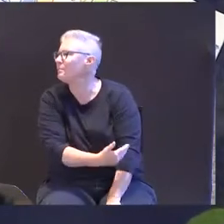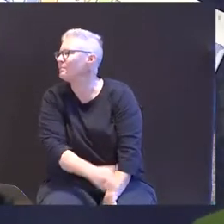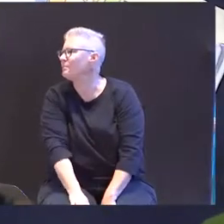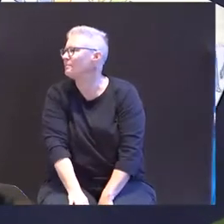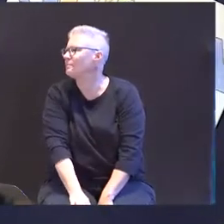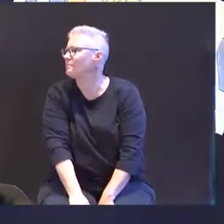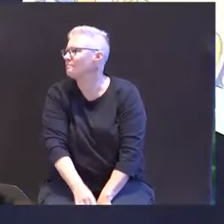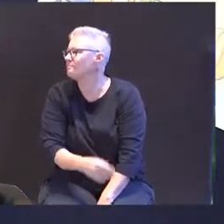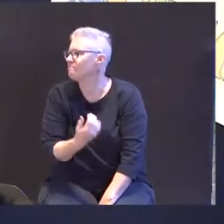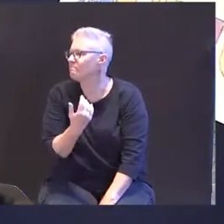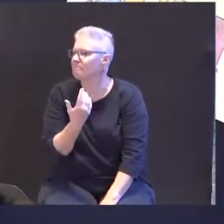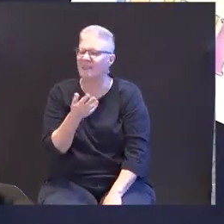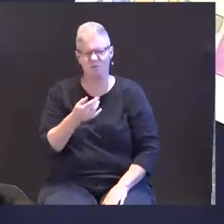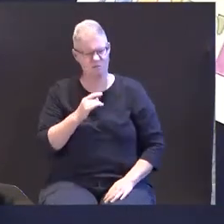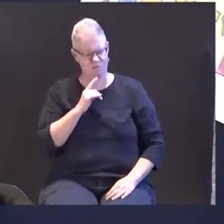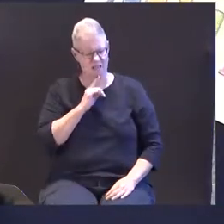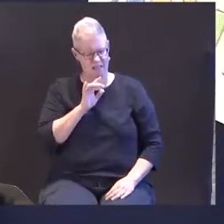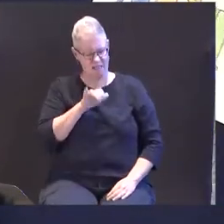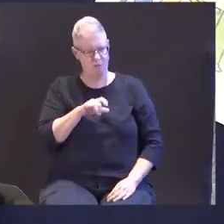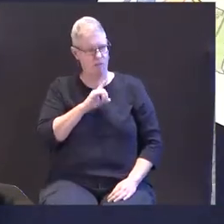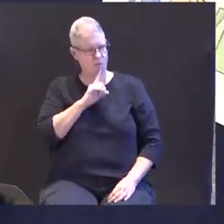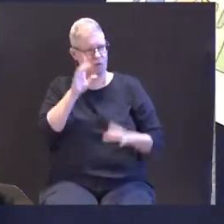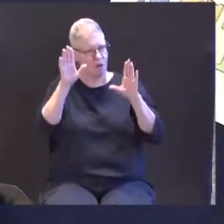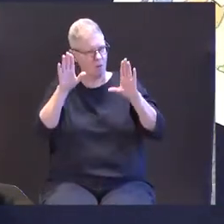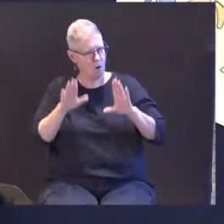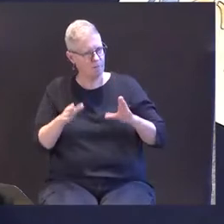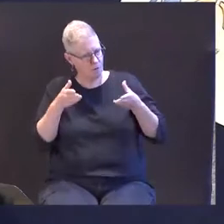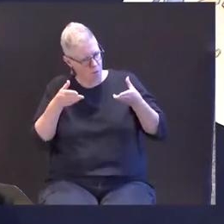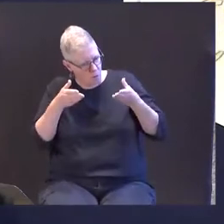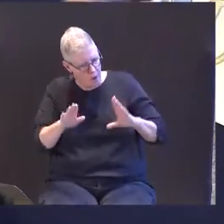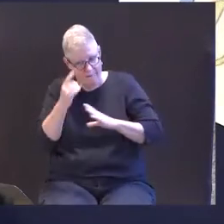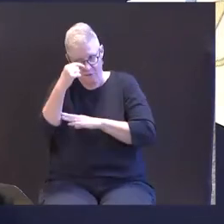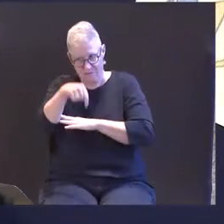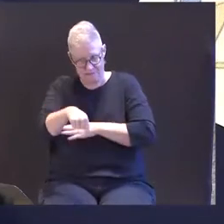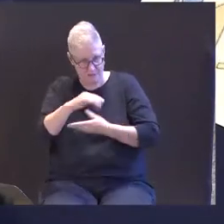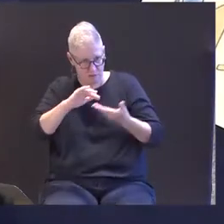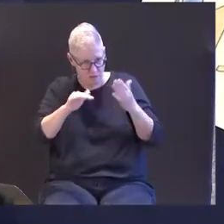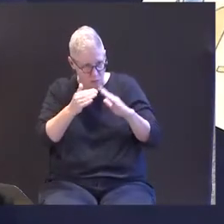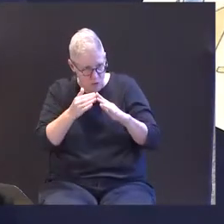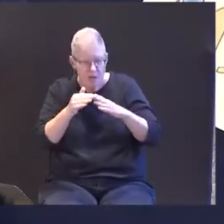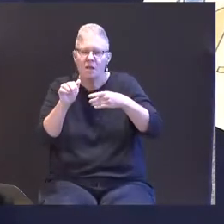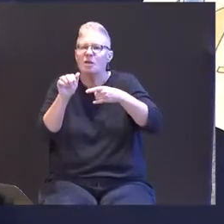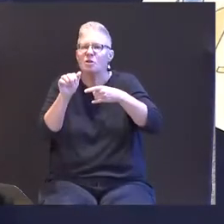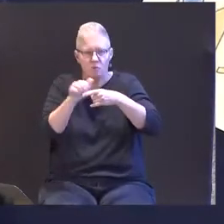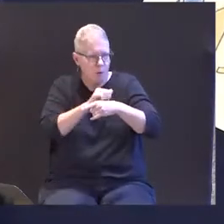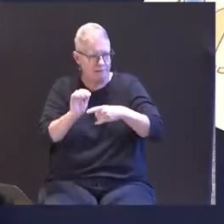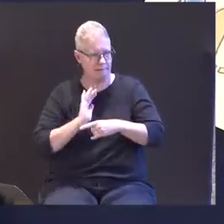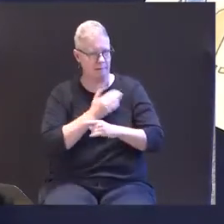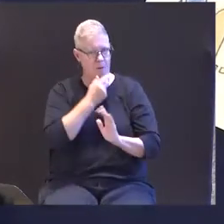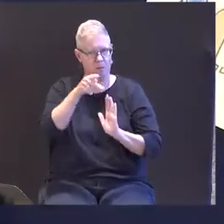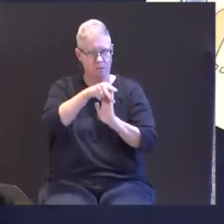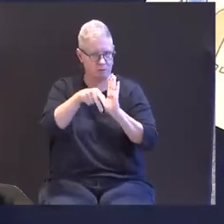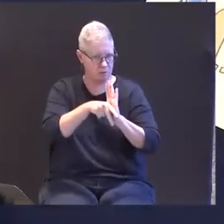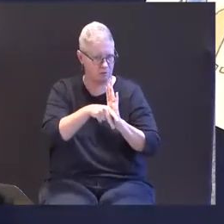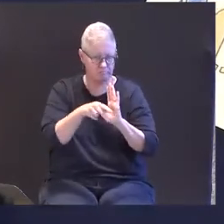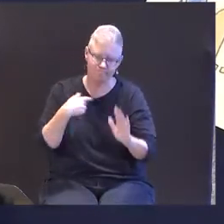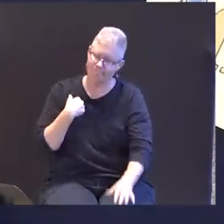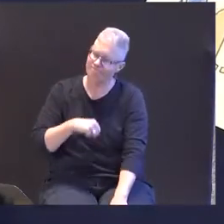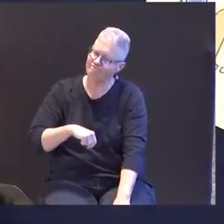it was a wonderful way for this community to practice principles. We practiced principle that day. I'm so proud of this